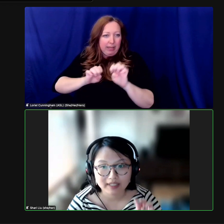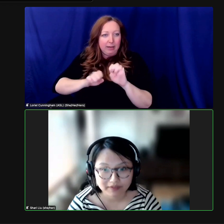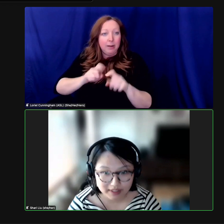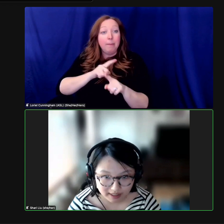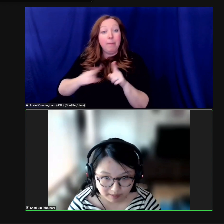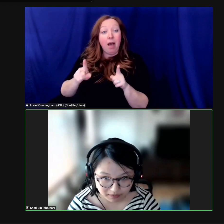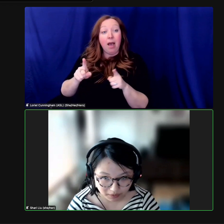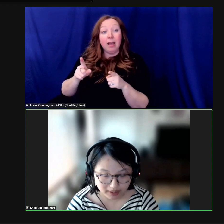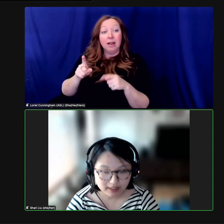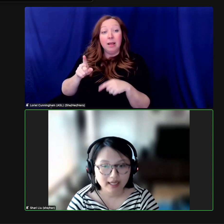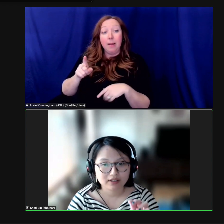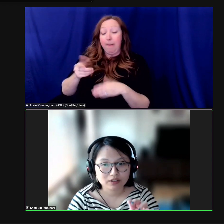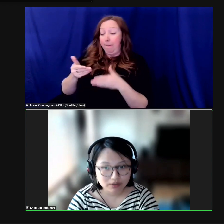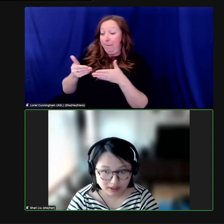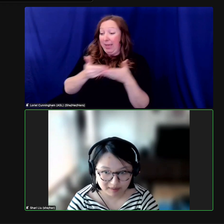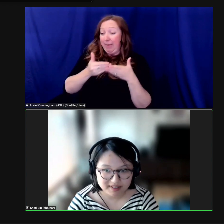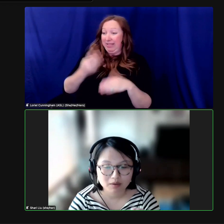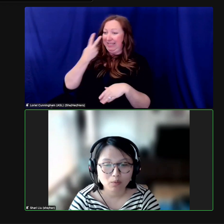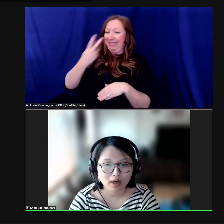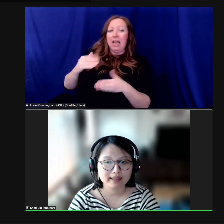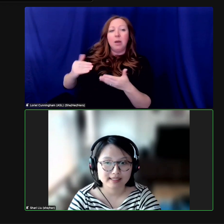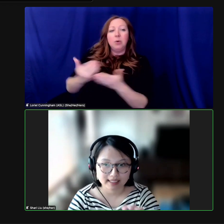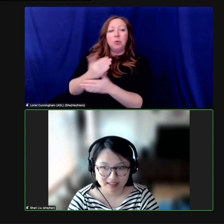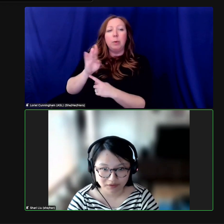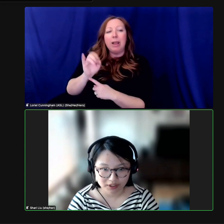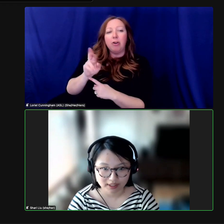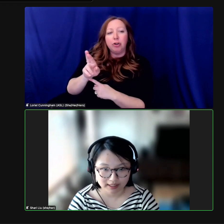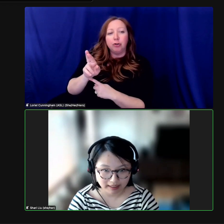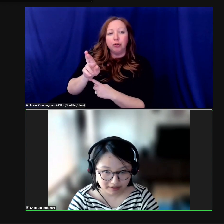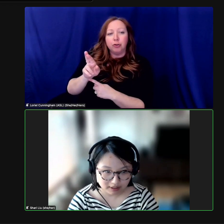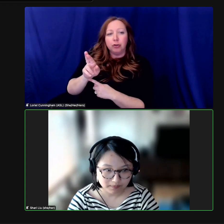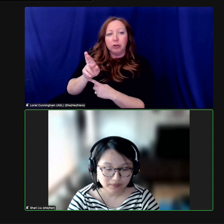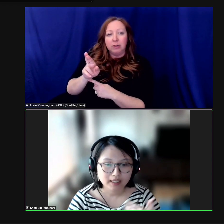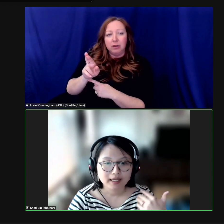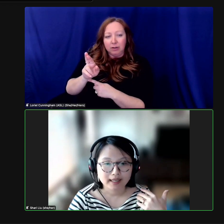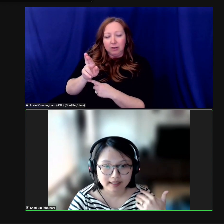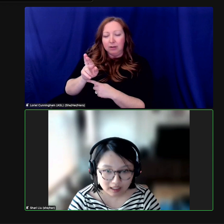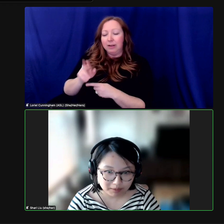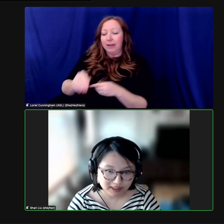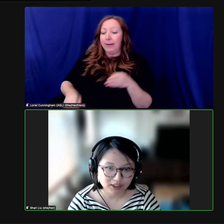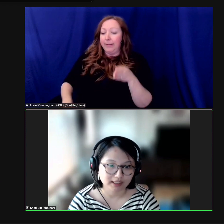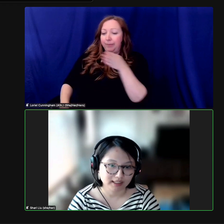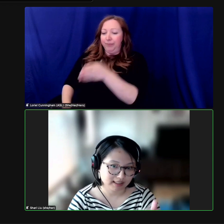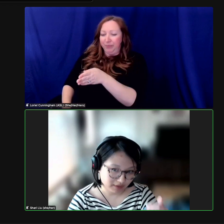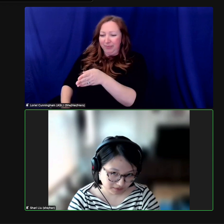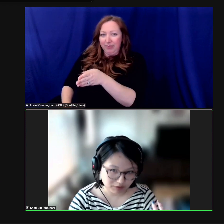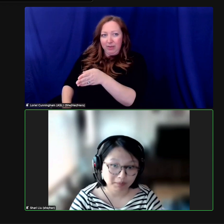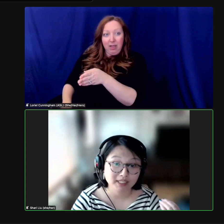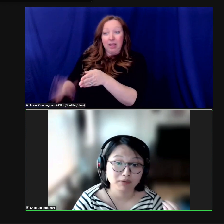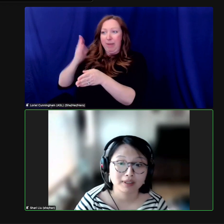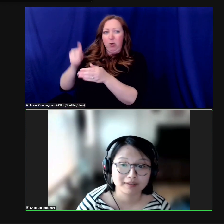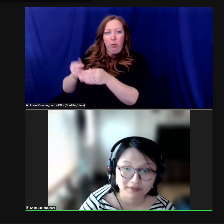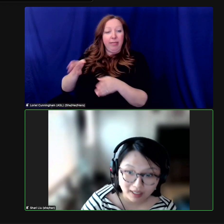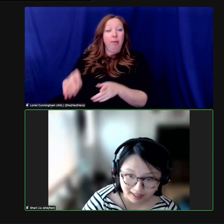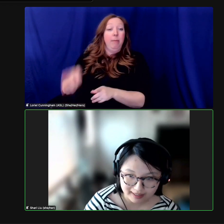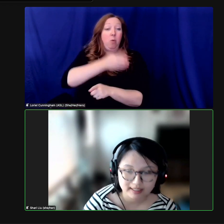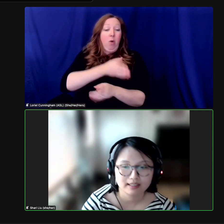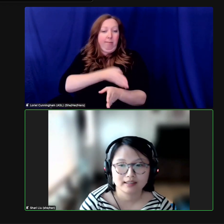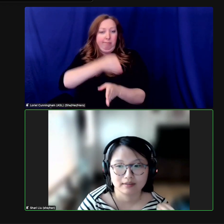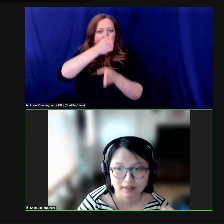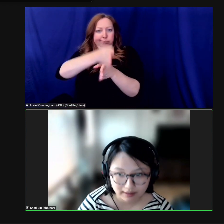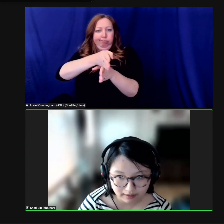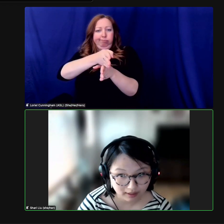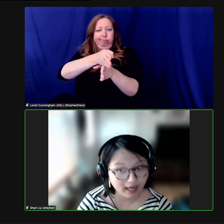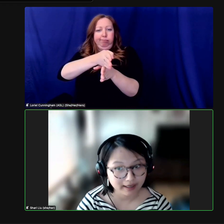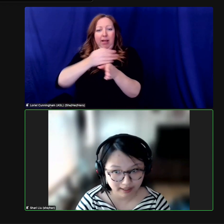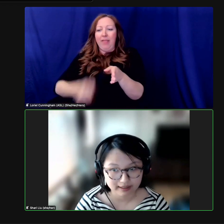barrier they've never seen before, and 2 jumps, one that's less efficient than the other. And the key prediction is if infants represent relative cost,